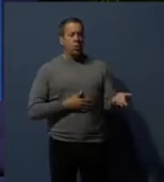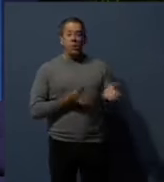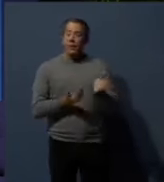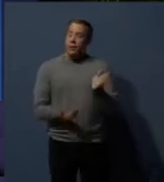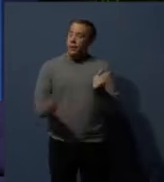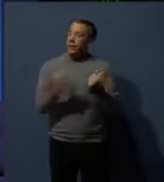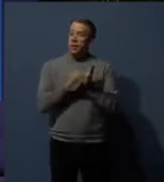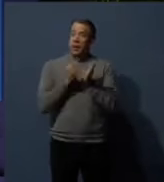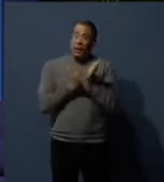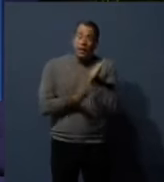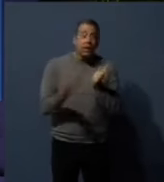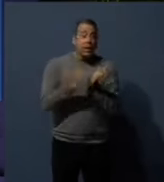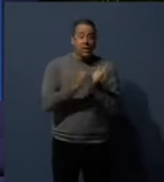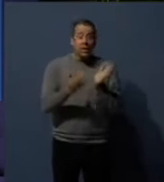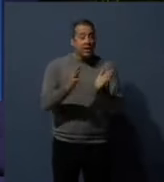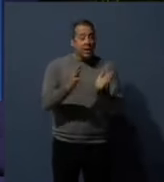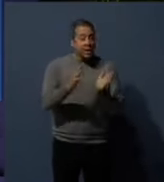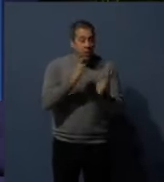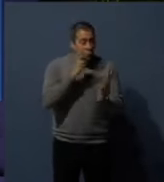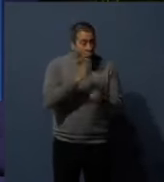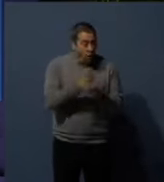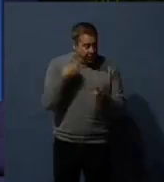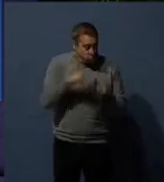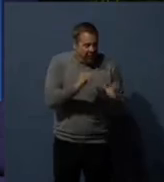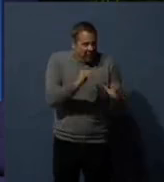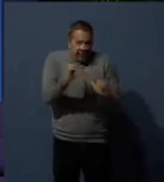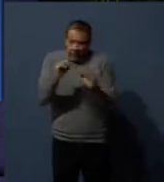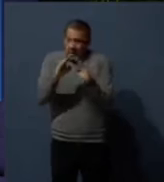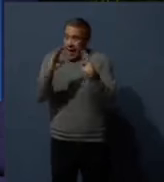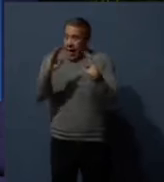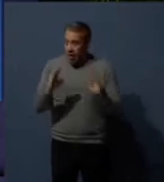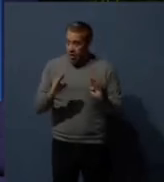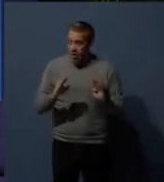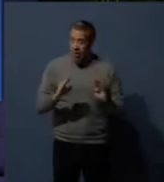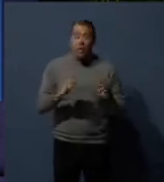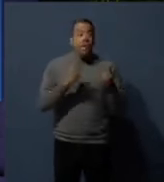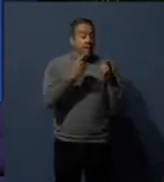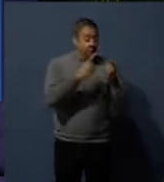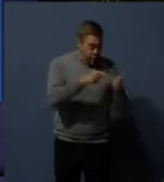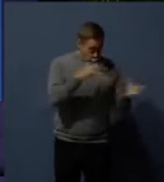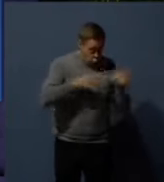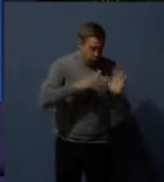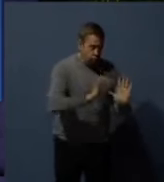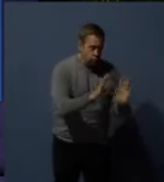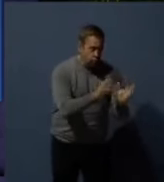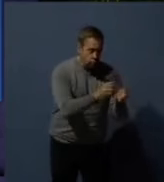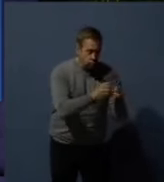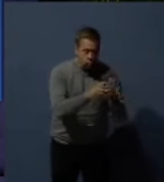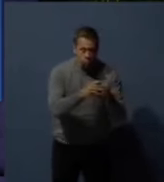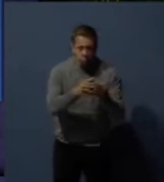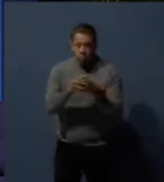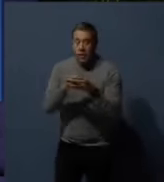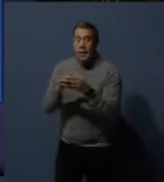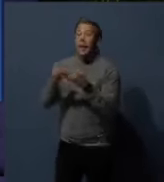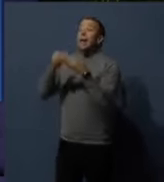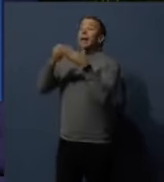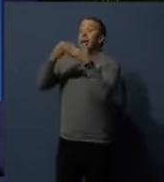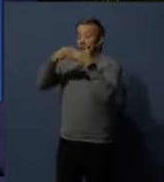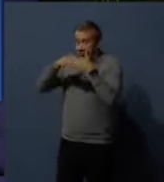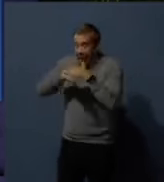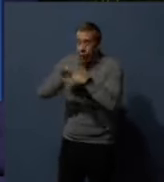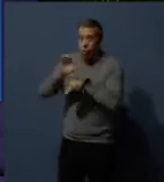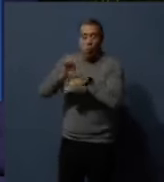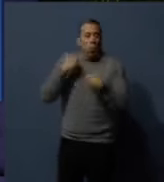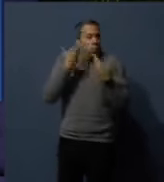this was just getting out the door, let alone walking into the building and not sure how he's going to behave